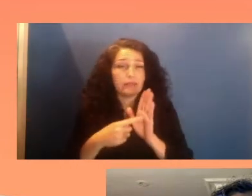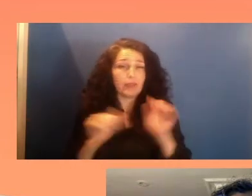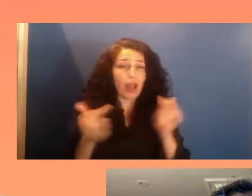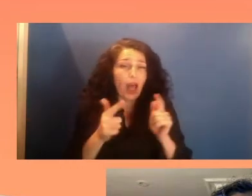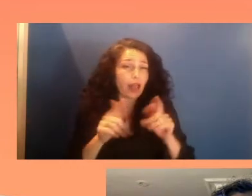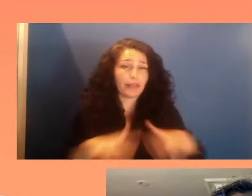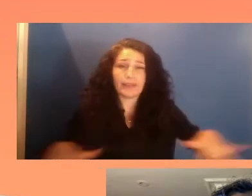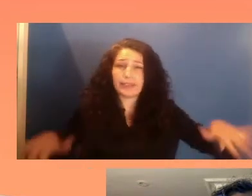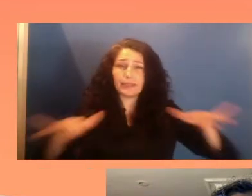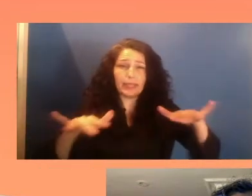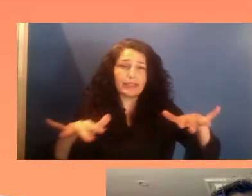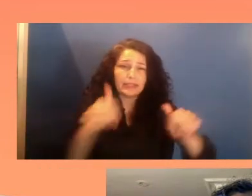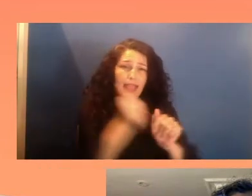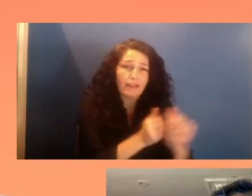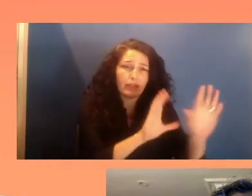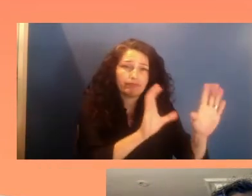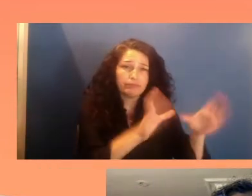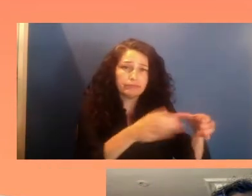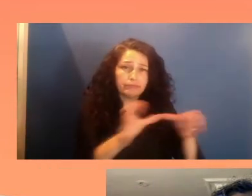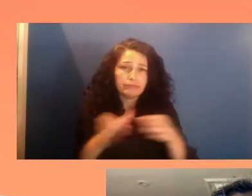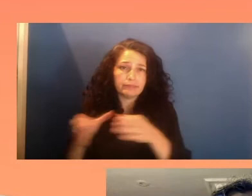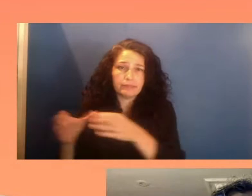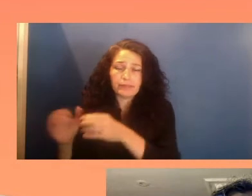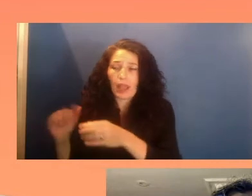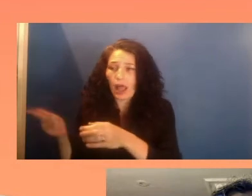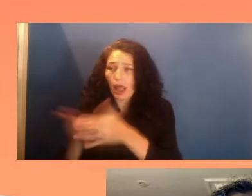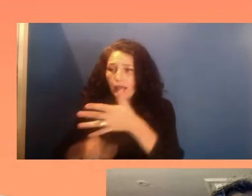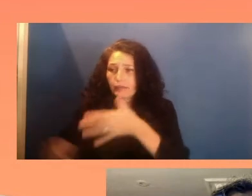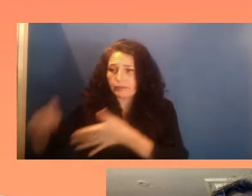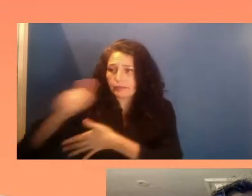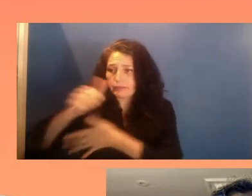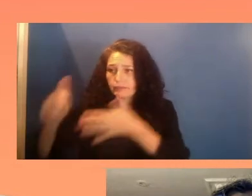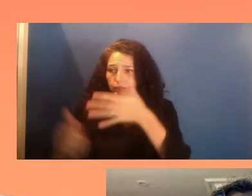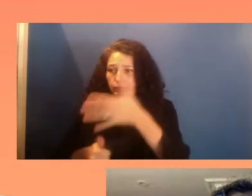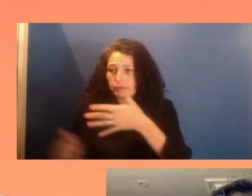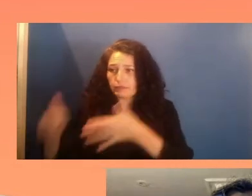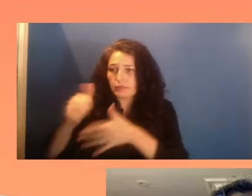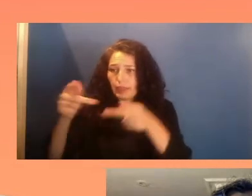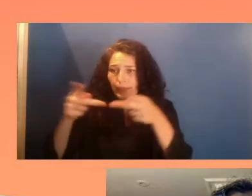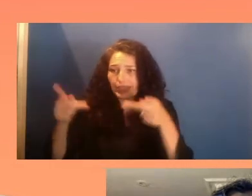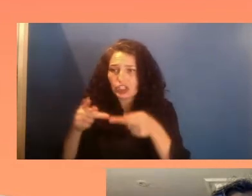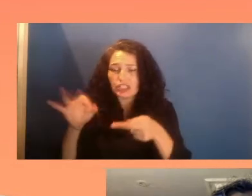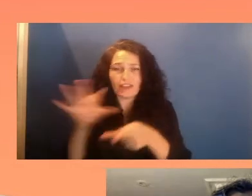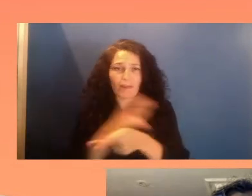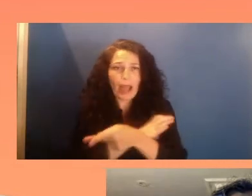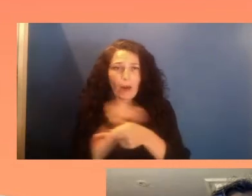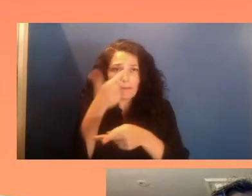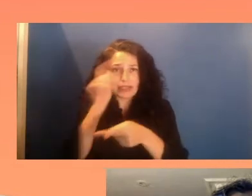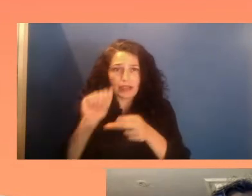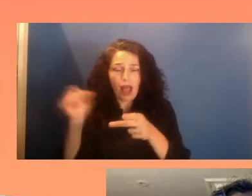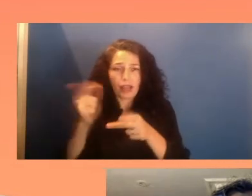these positions of power, because all that flows downhill.